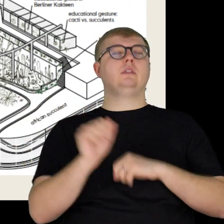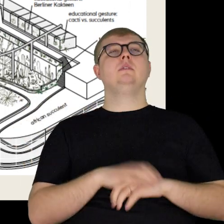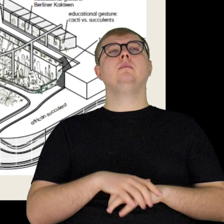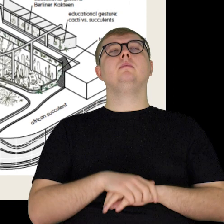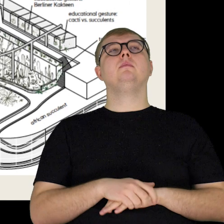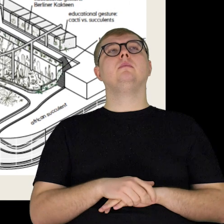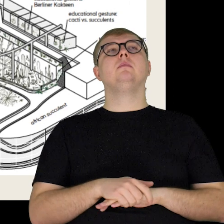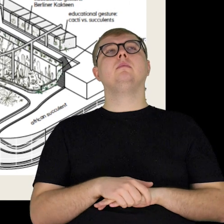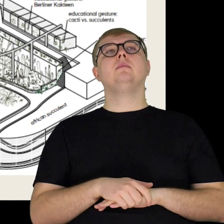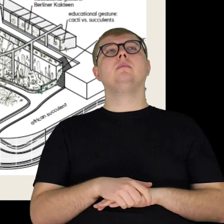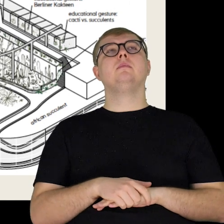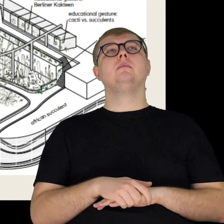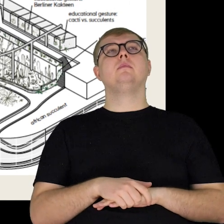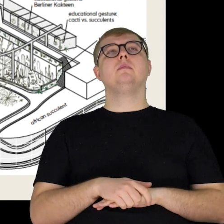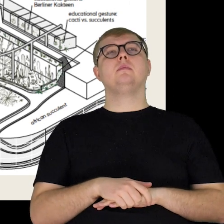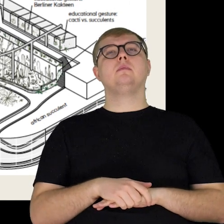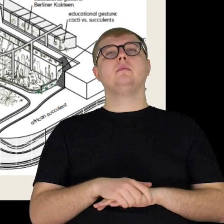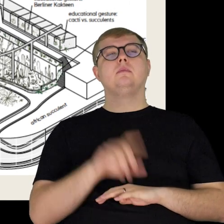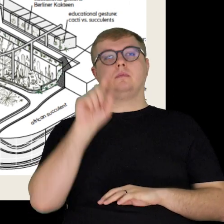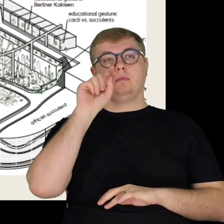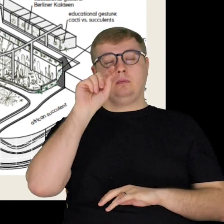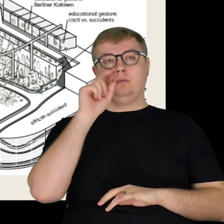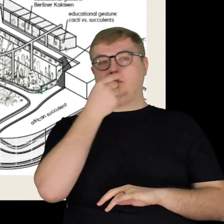Finally, what we observed here through these kind of different